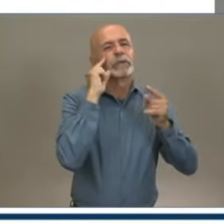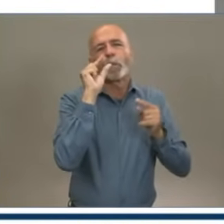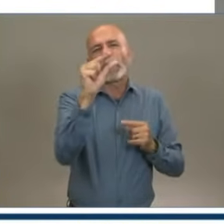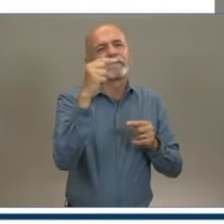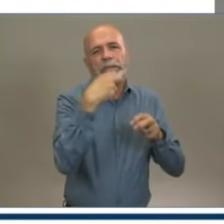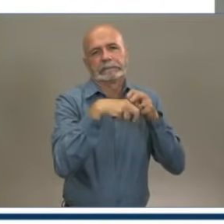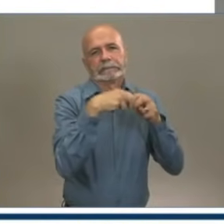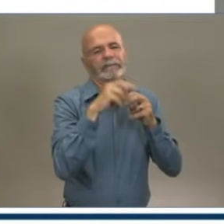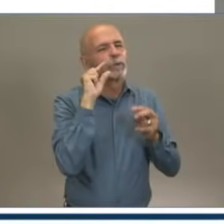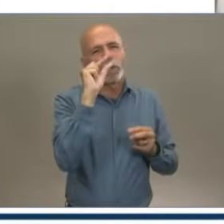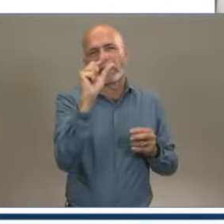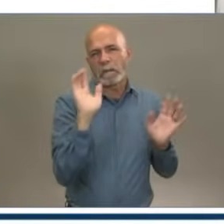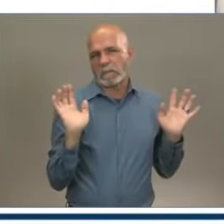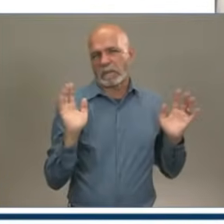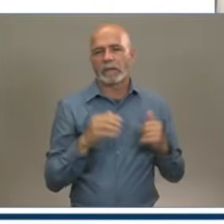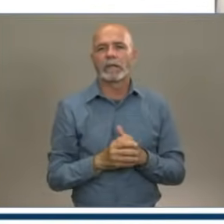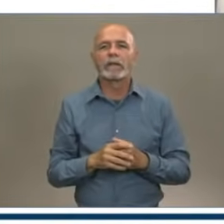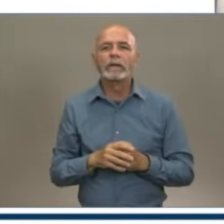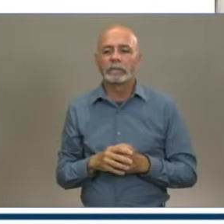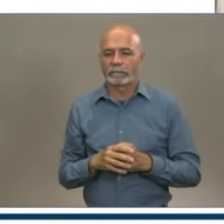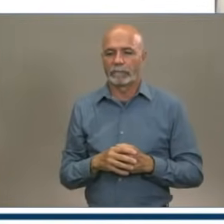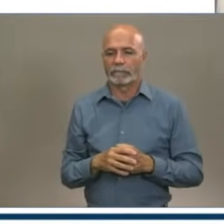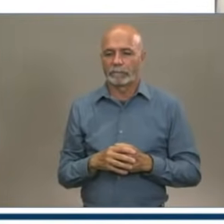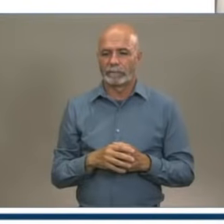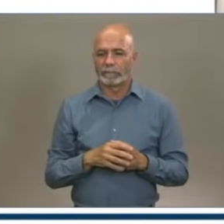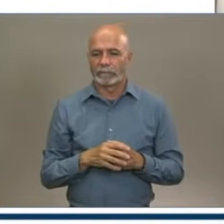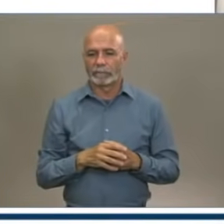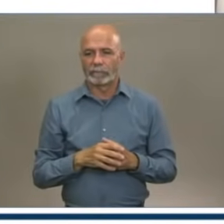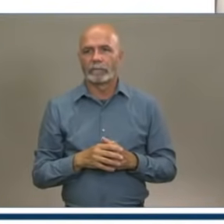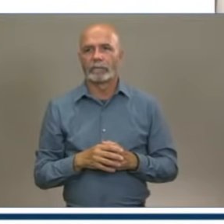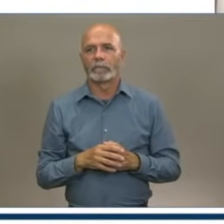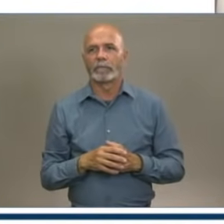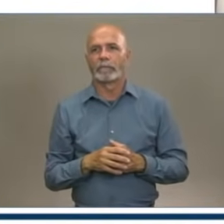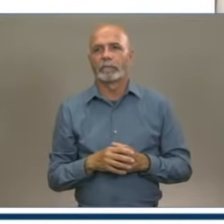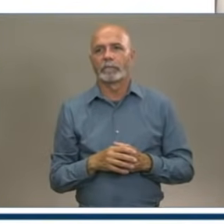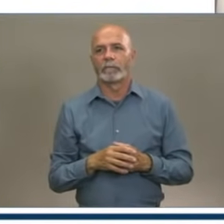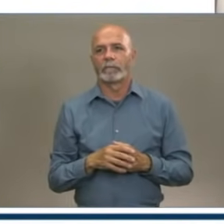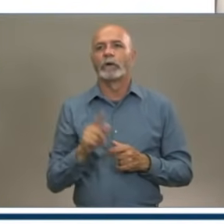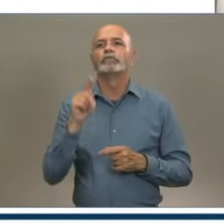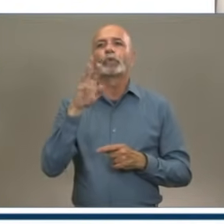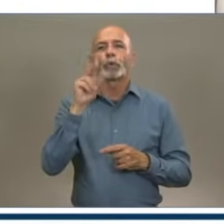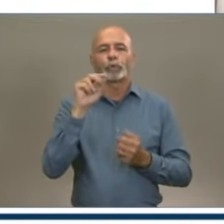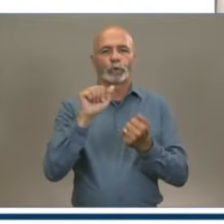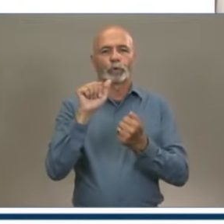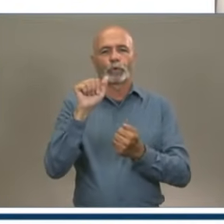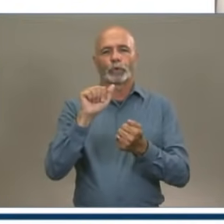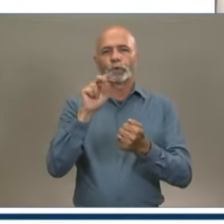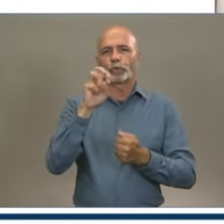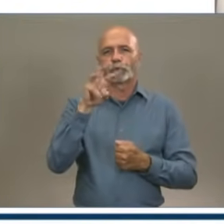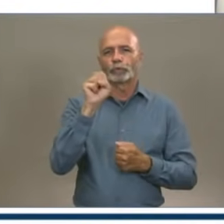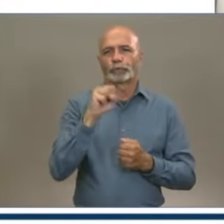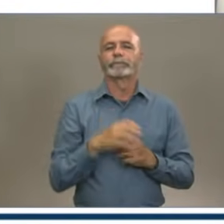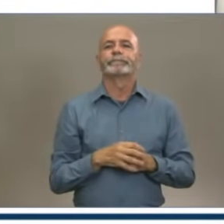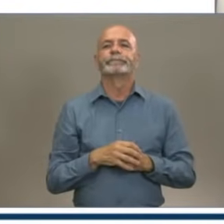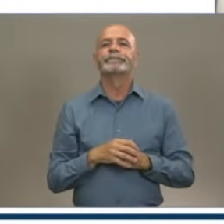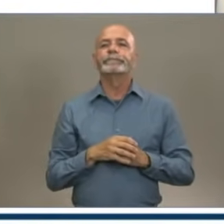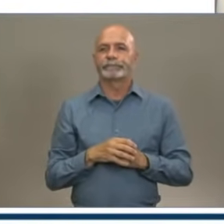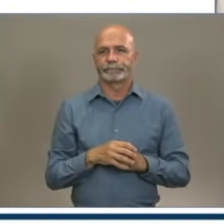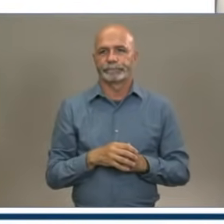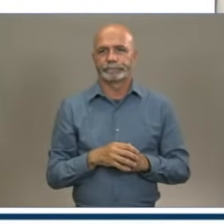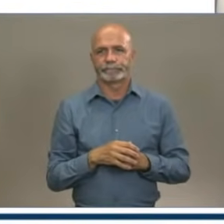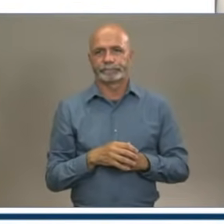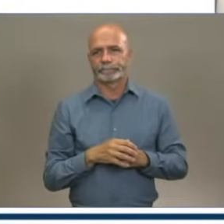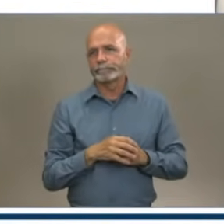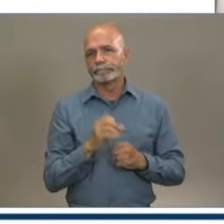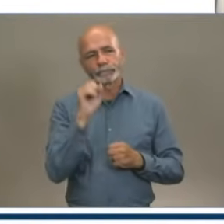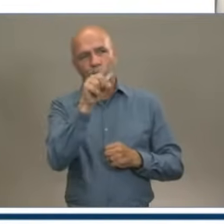for. Next, we'll go to Chelsea Gould from the Truro News. Go ahead, Chelsea. Hi there, this is for Dr. Strang, just echoing